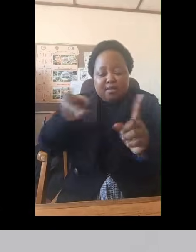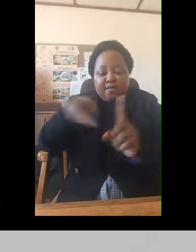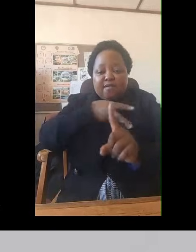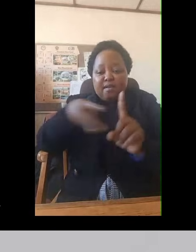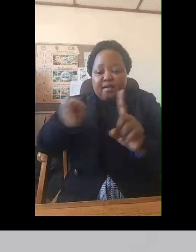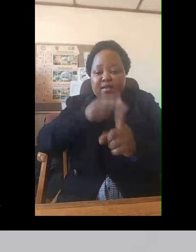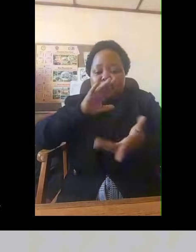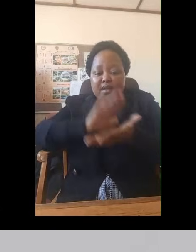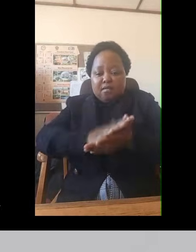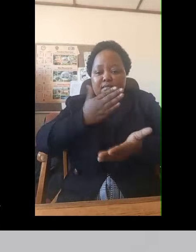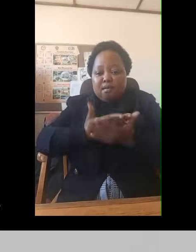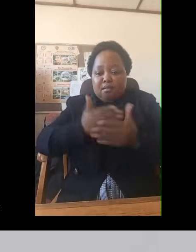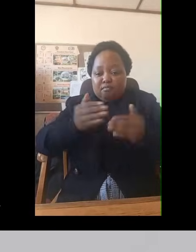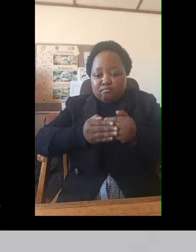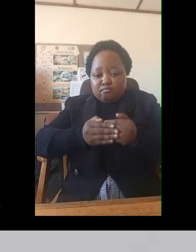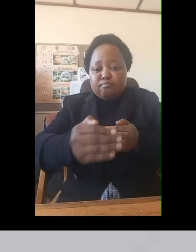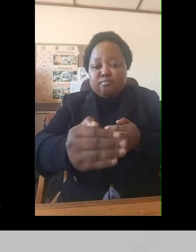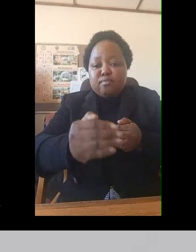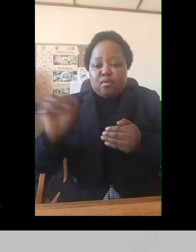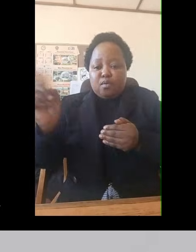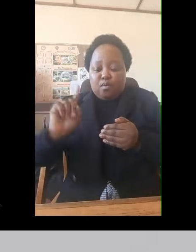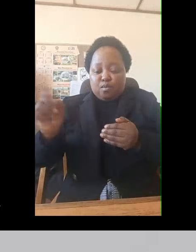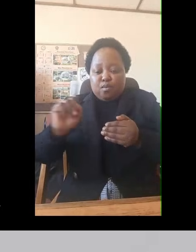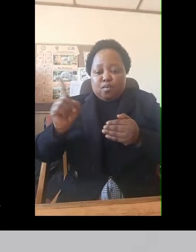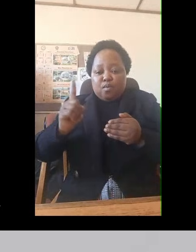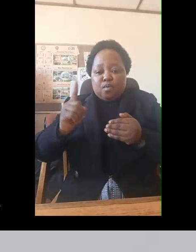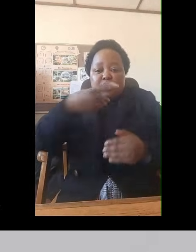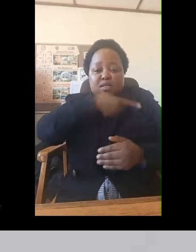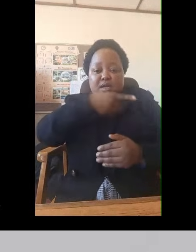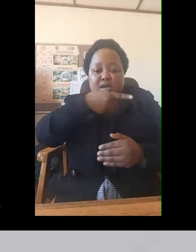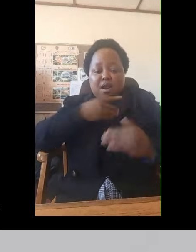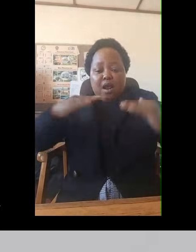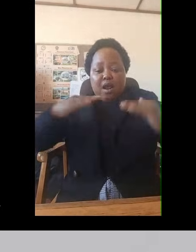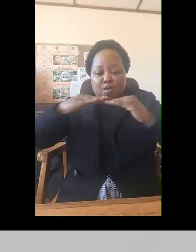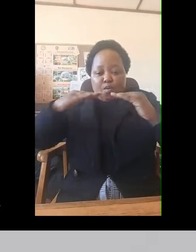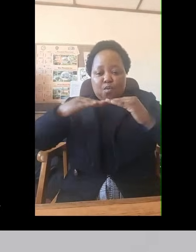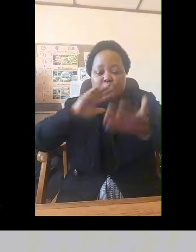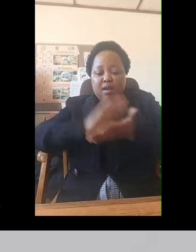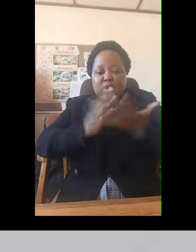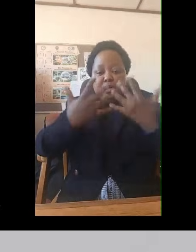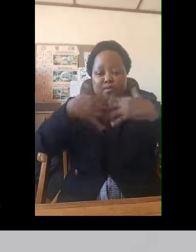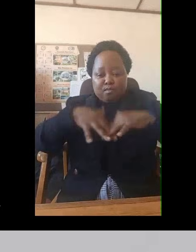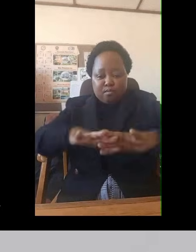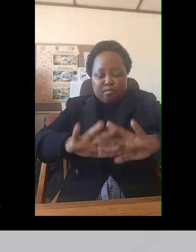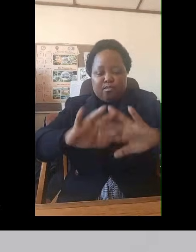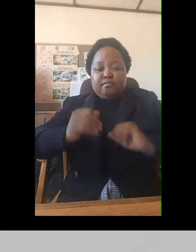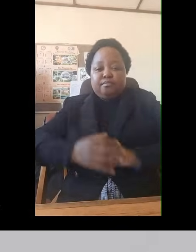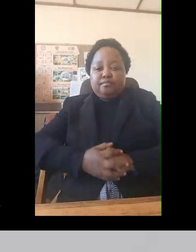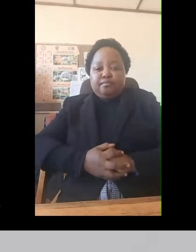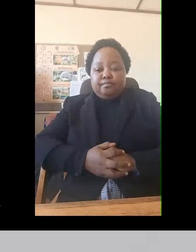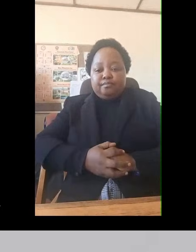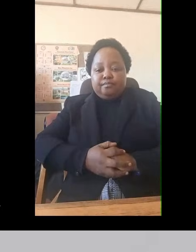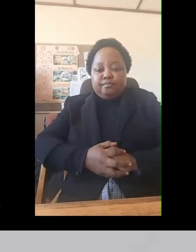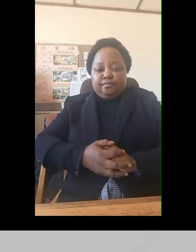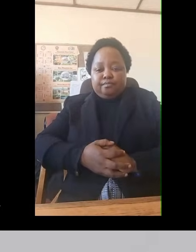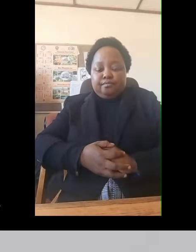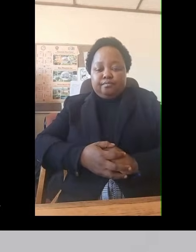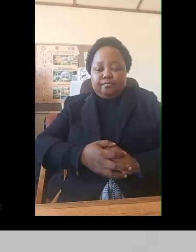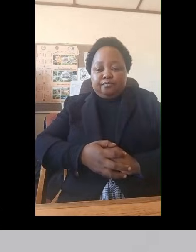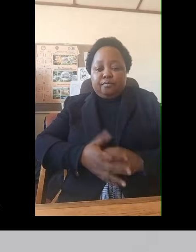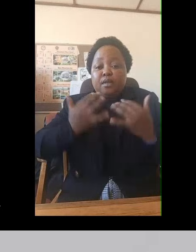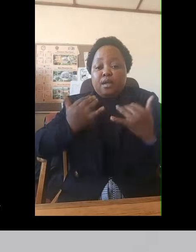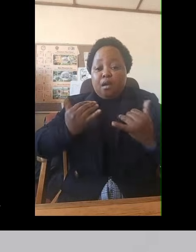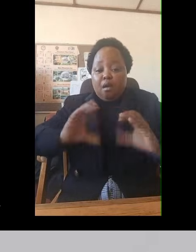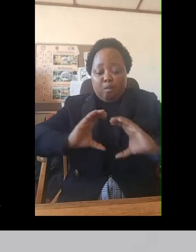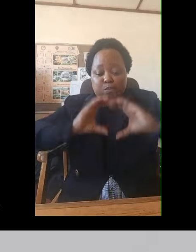advancing gender equity and equality. This webinar comes at